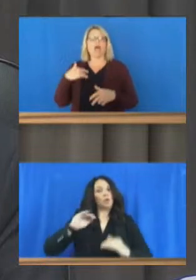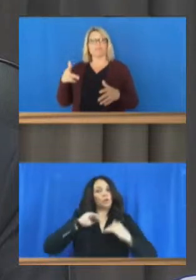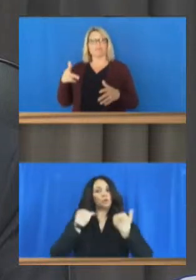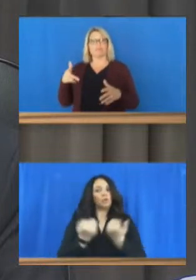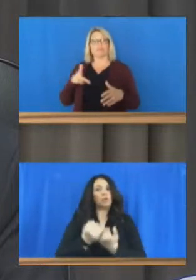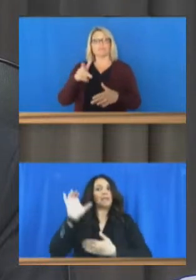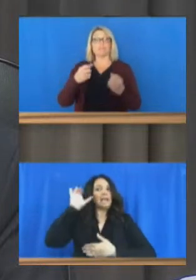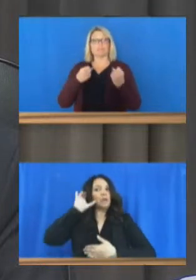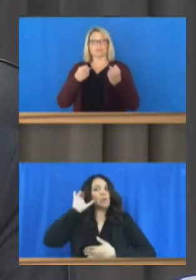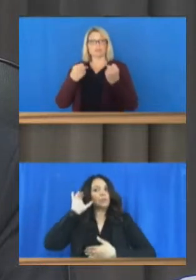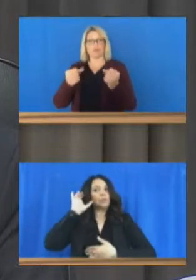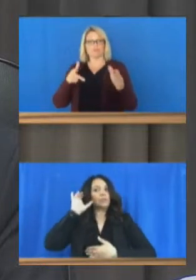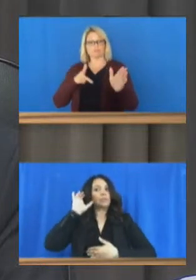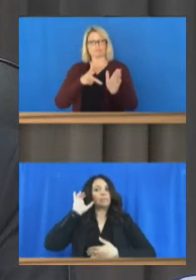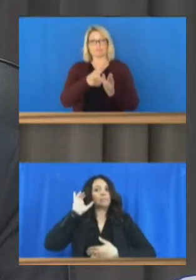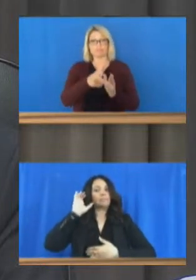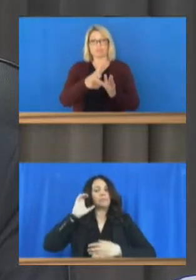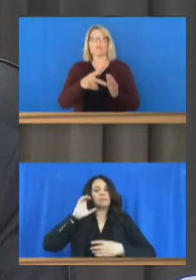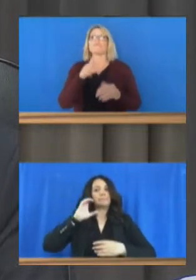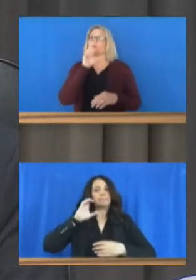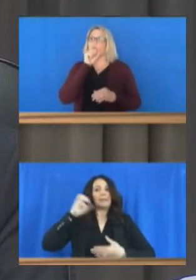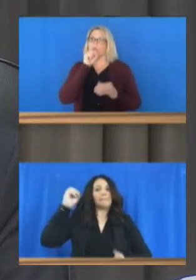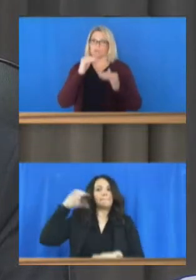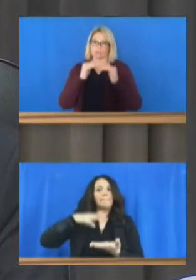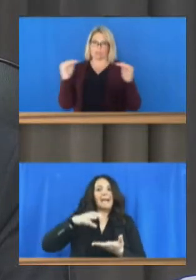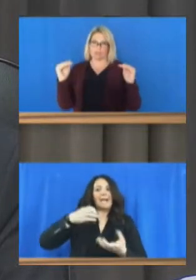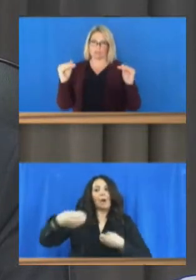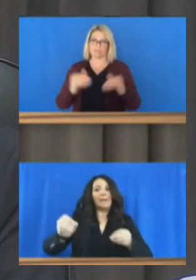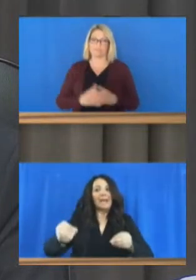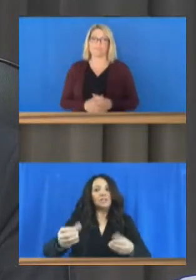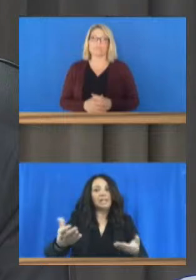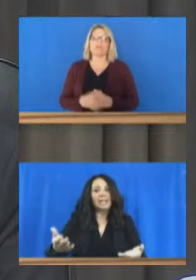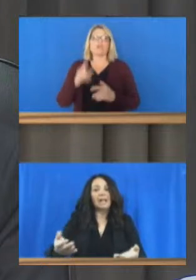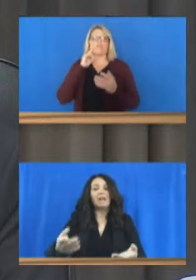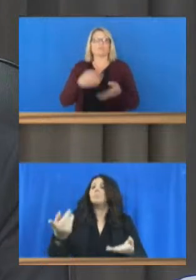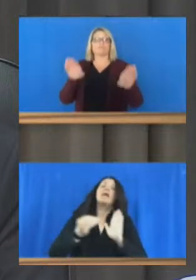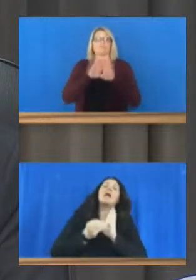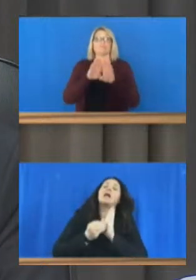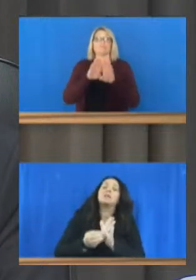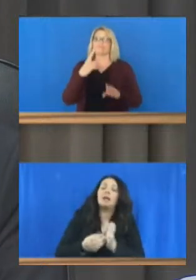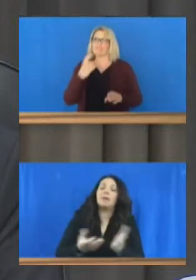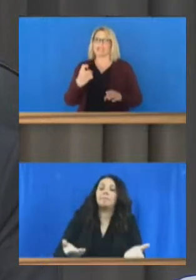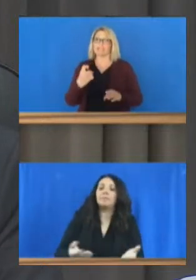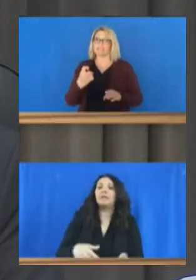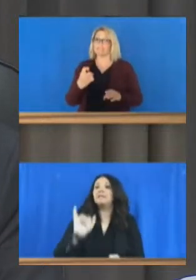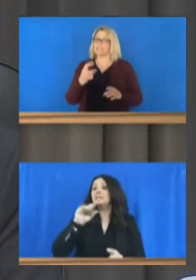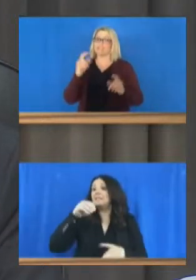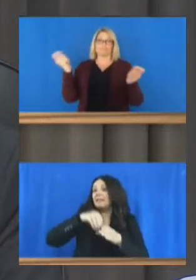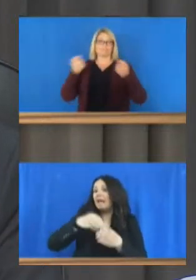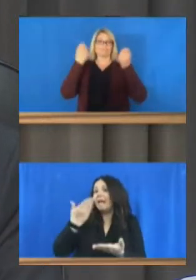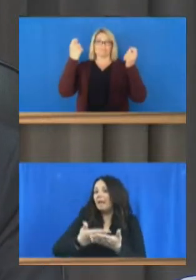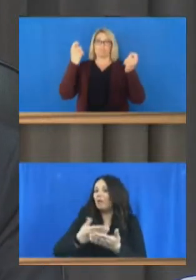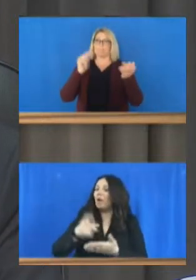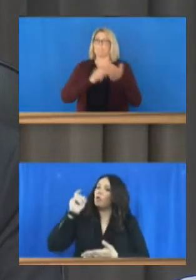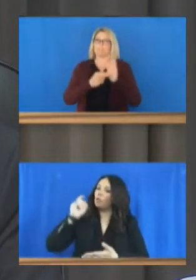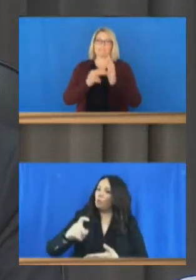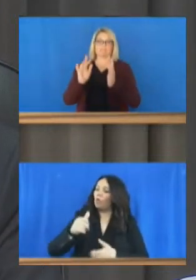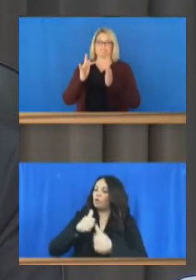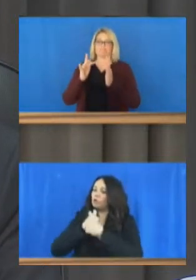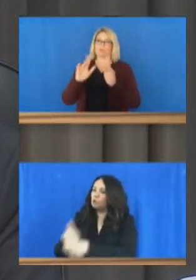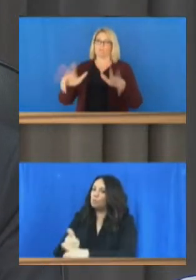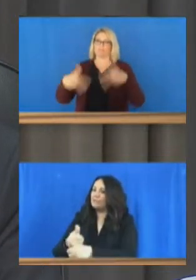dominic.cardy@gmb.ca and I'll point you in the right direction. And it's again a moment to say that we know that the last few weeks of this school year feel a little bit